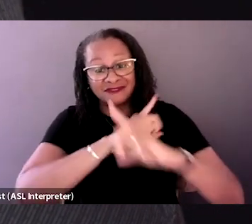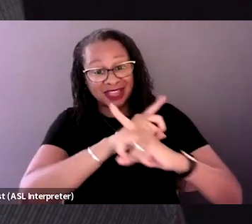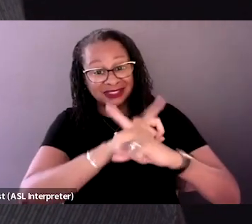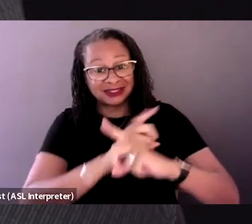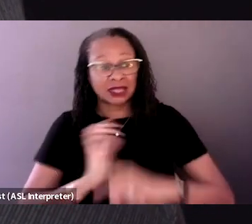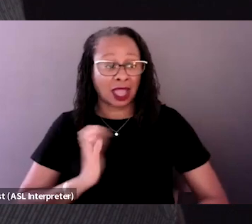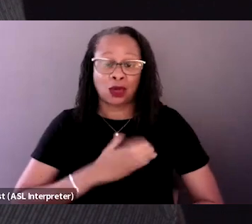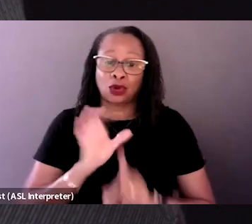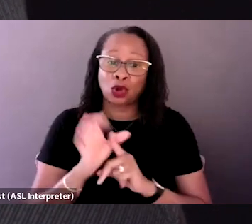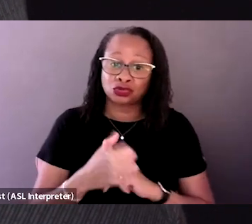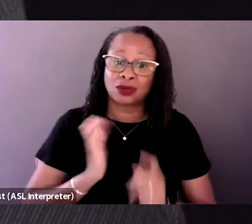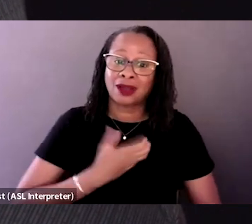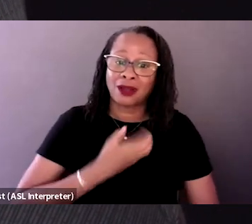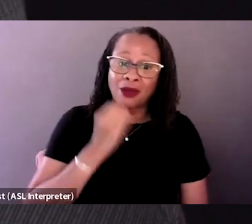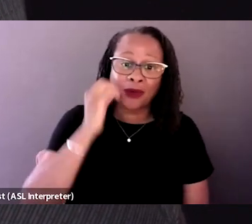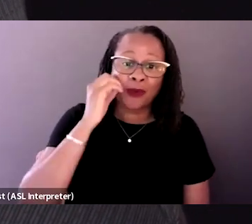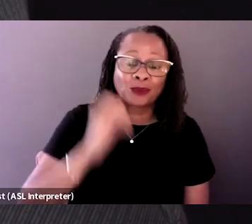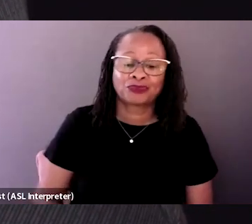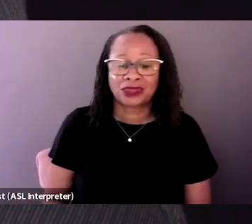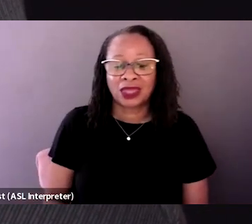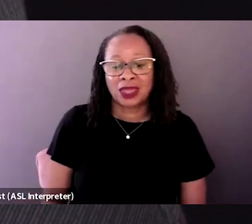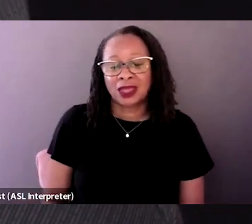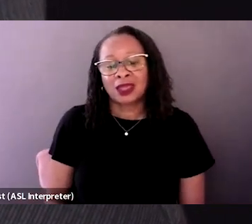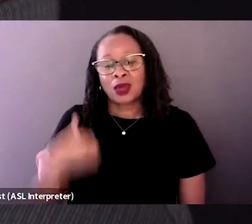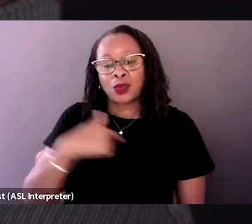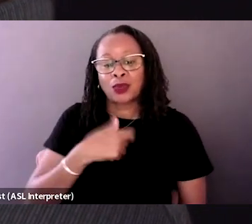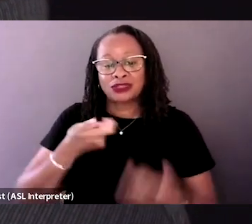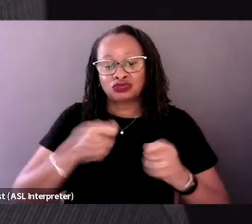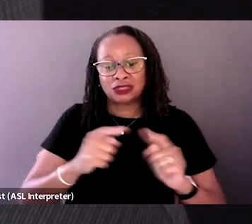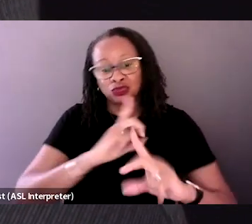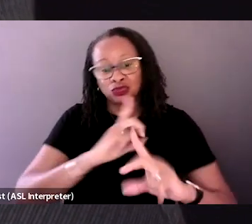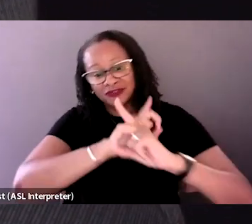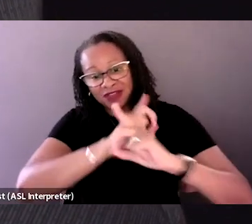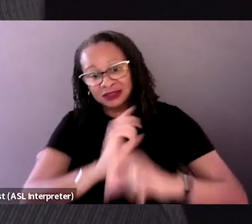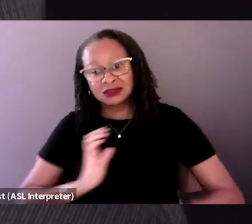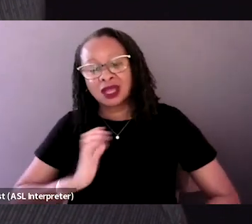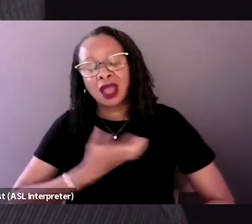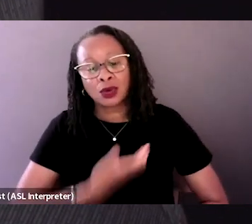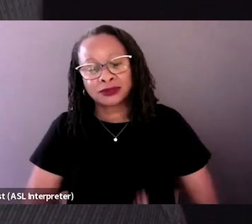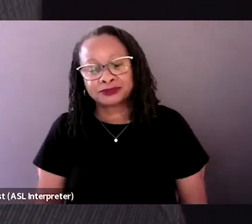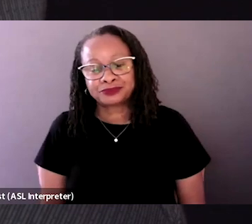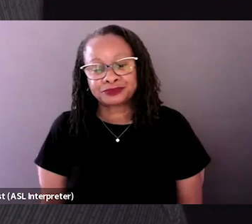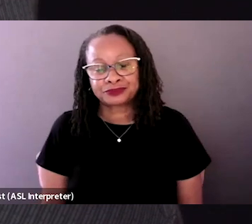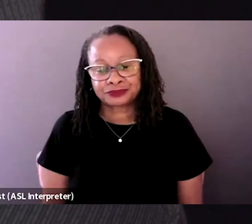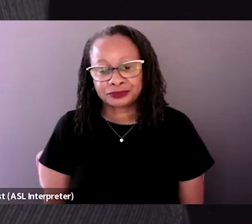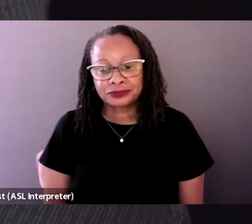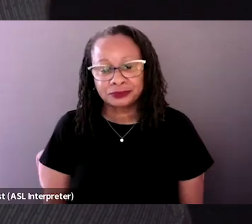to defend our culture, because we try to defend